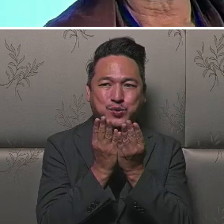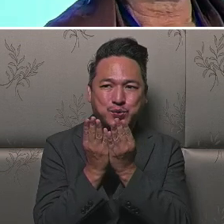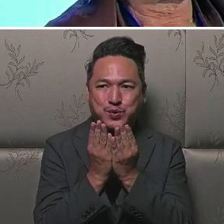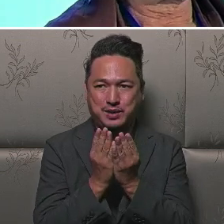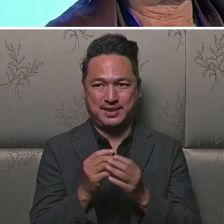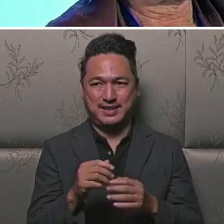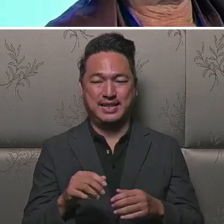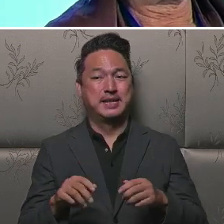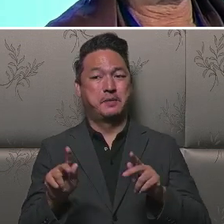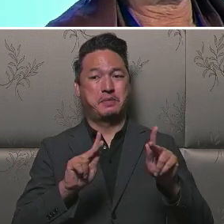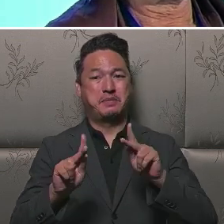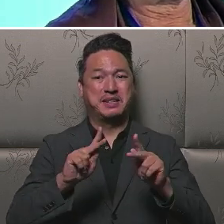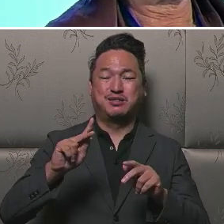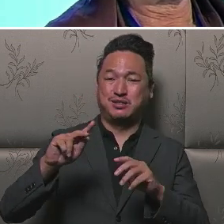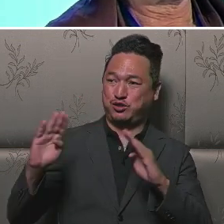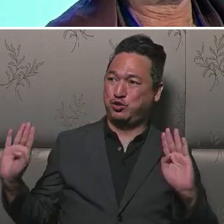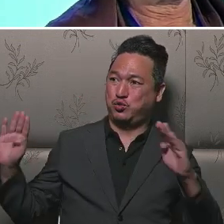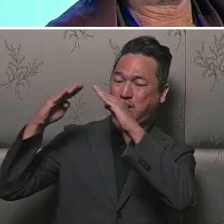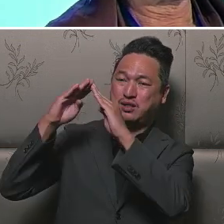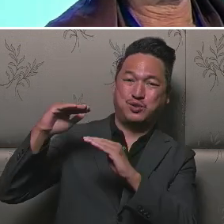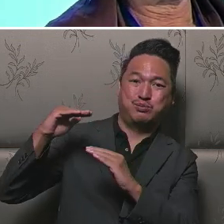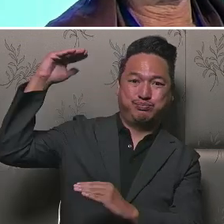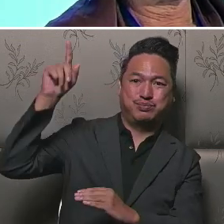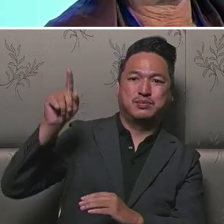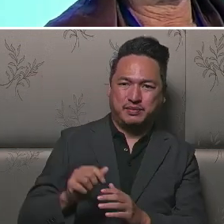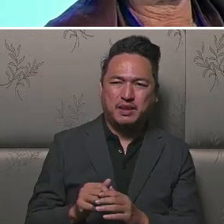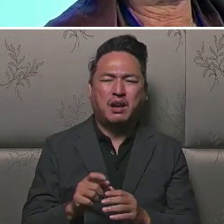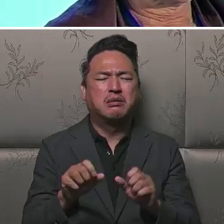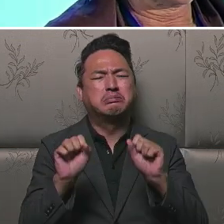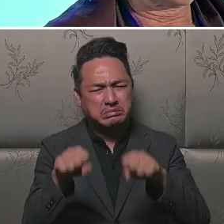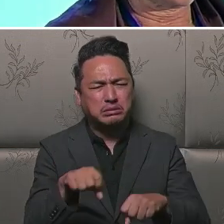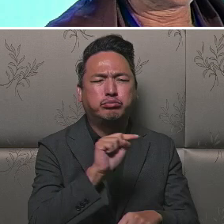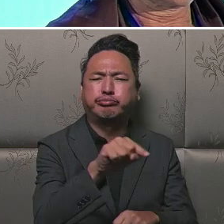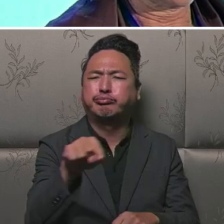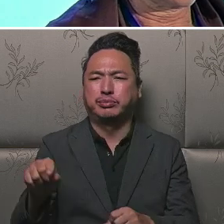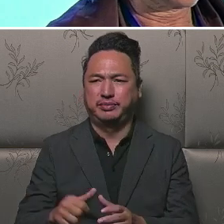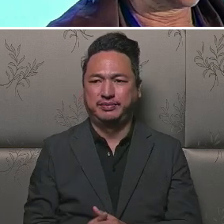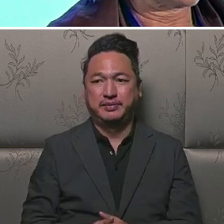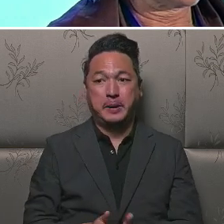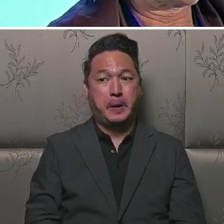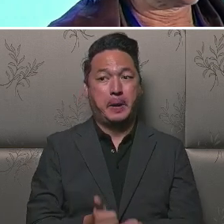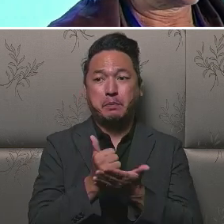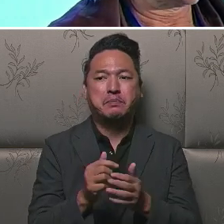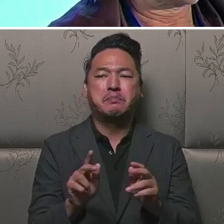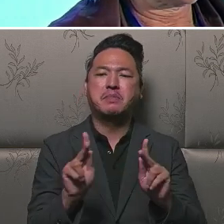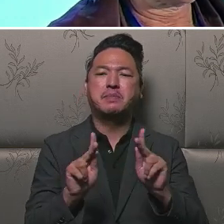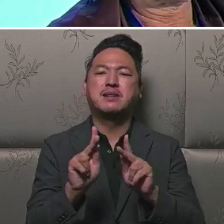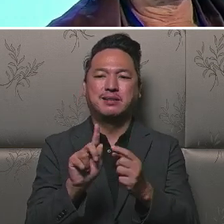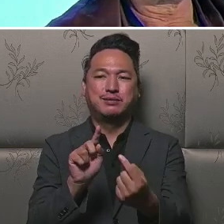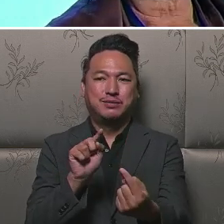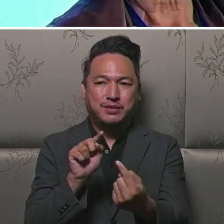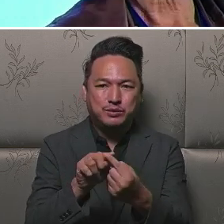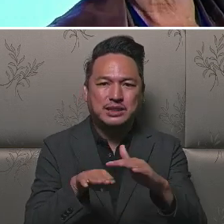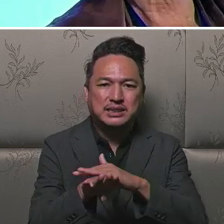the gaps, the learning gaps. It is a lifelong learning. We have learned about